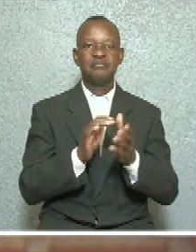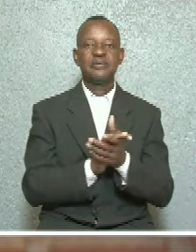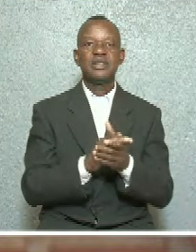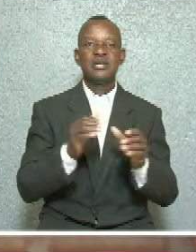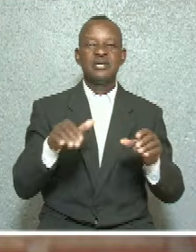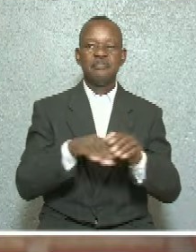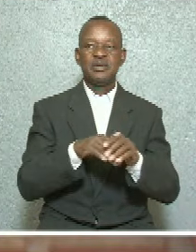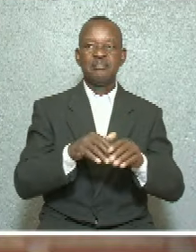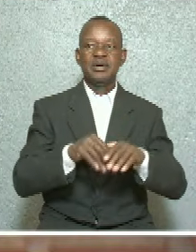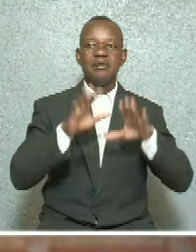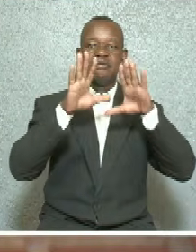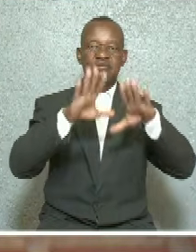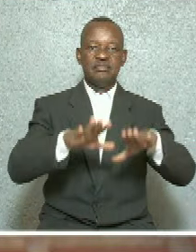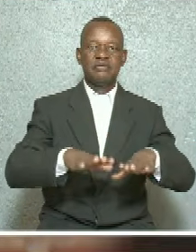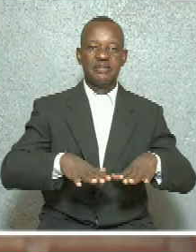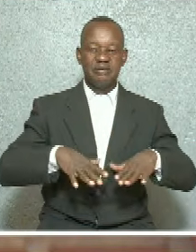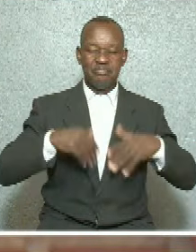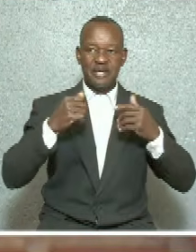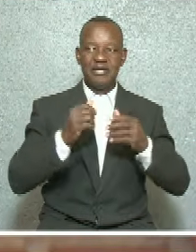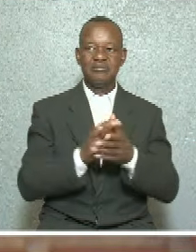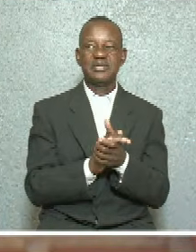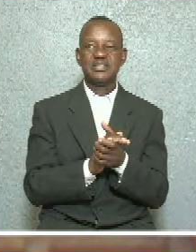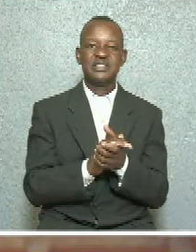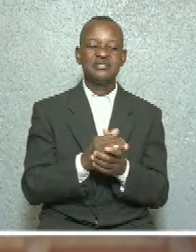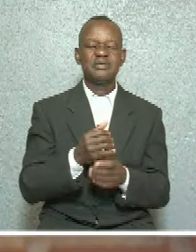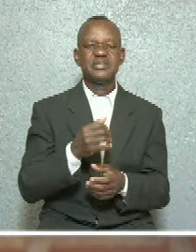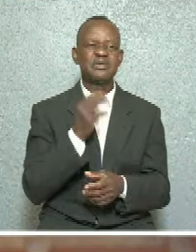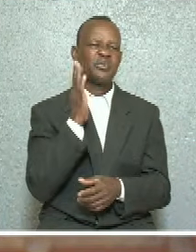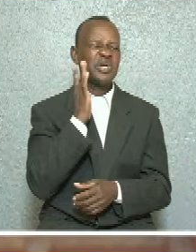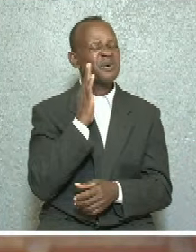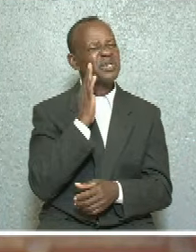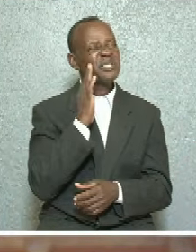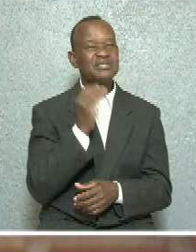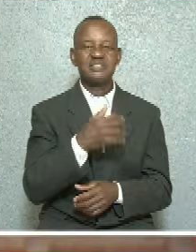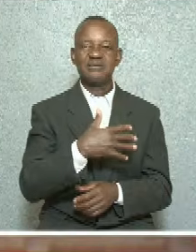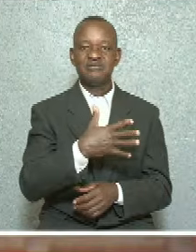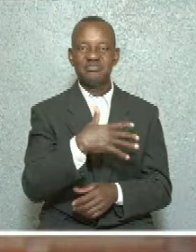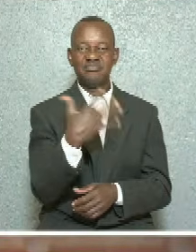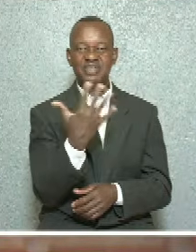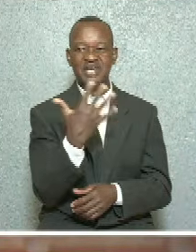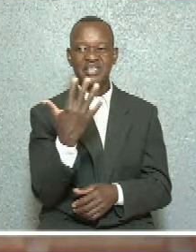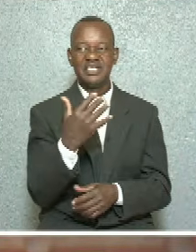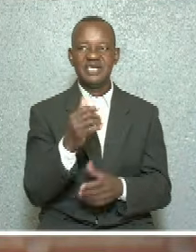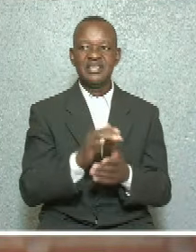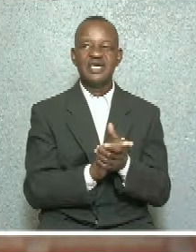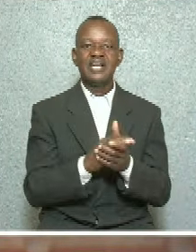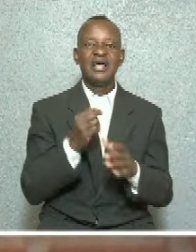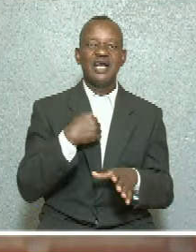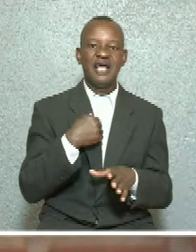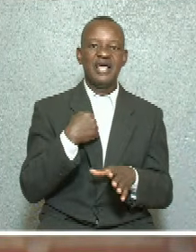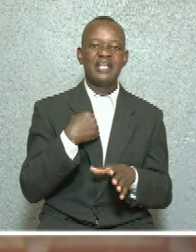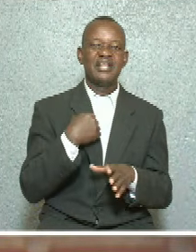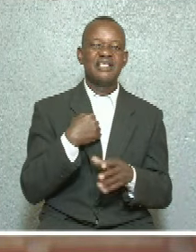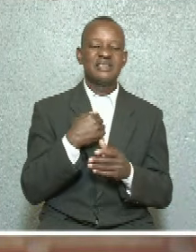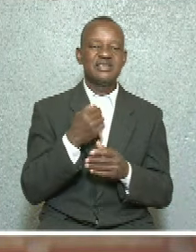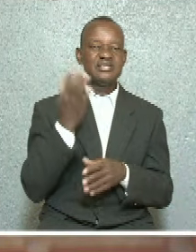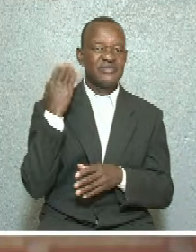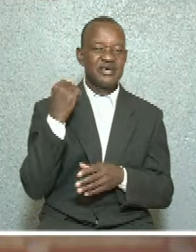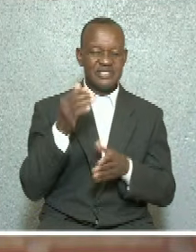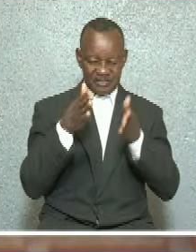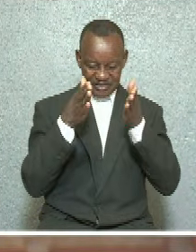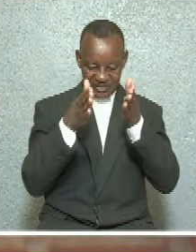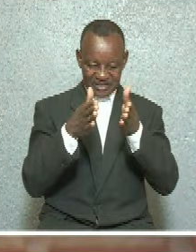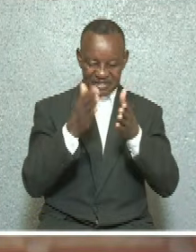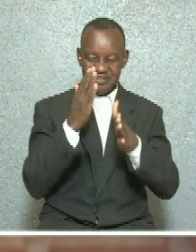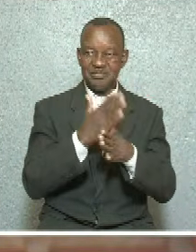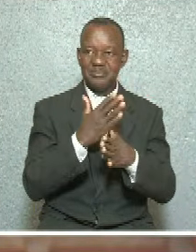work. And then on Monday already I'm being sworn in. So I didn't have time to properly, settle my